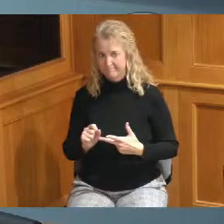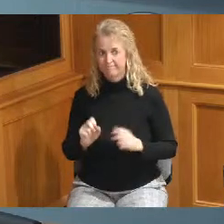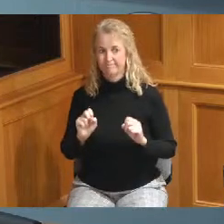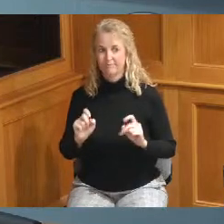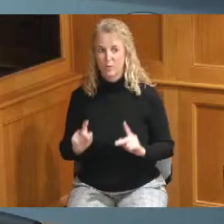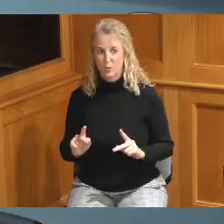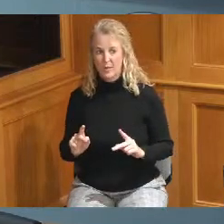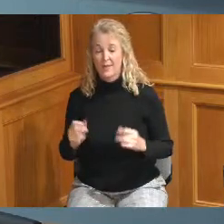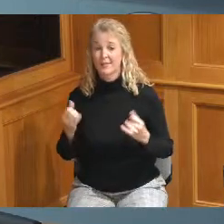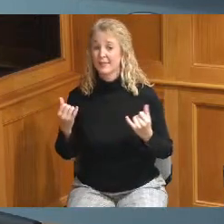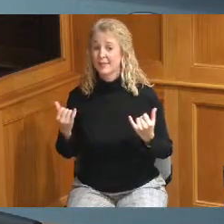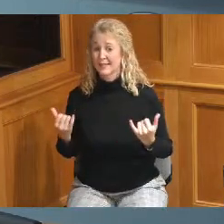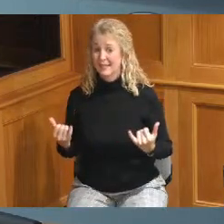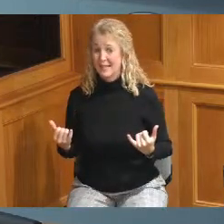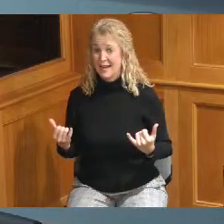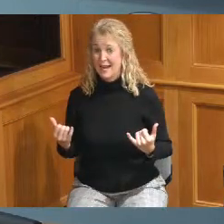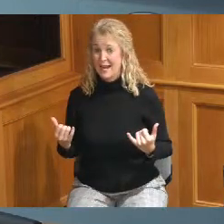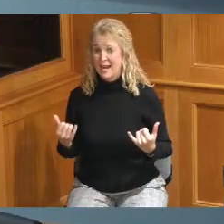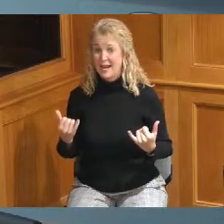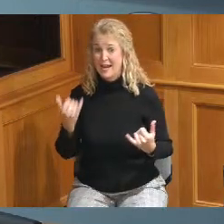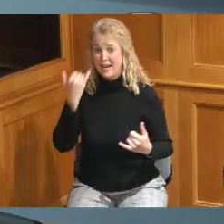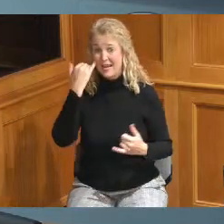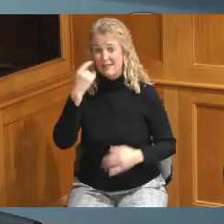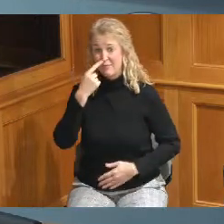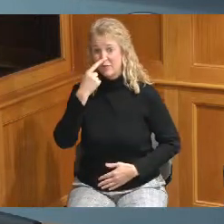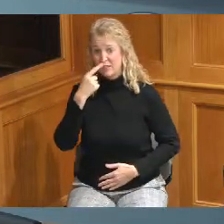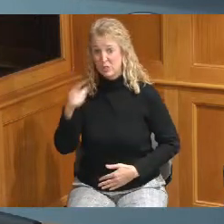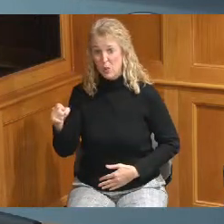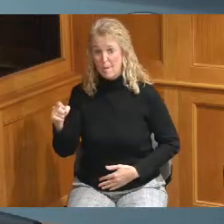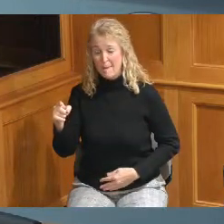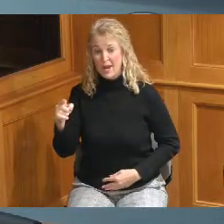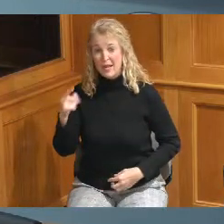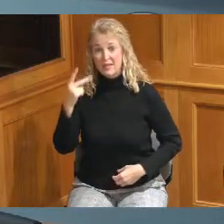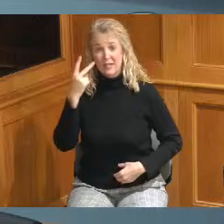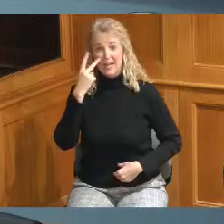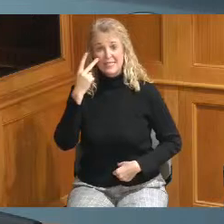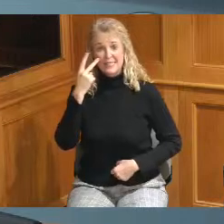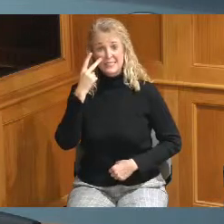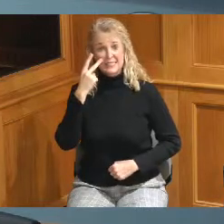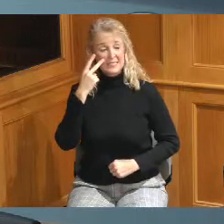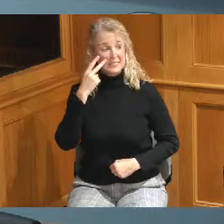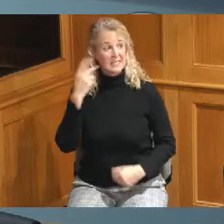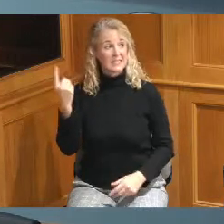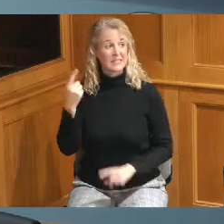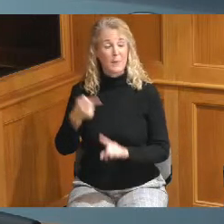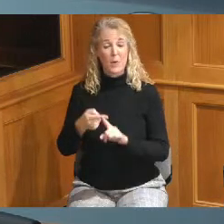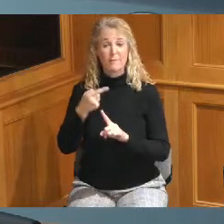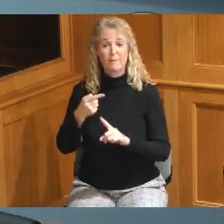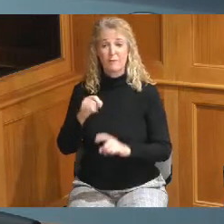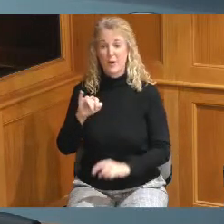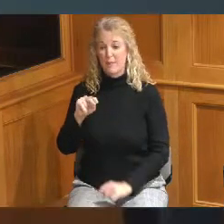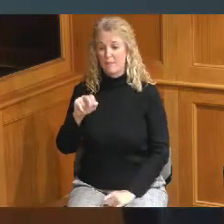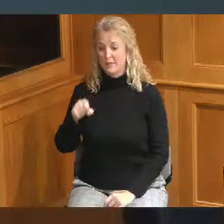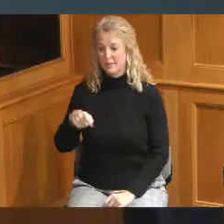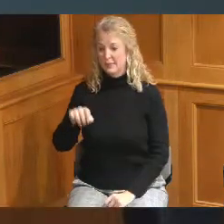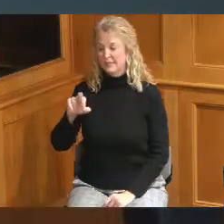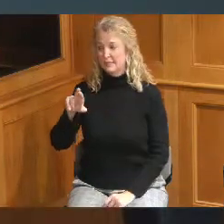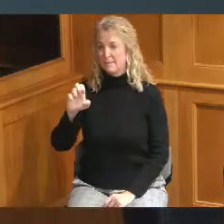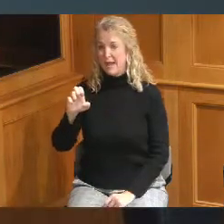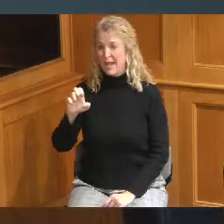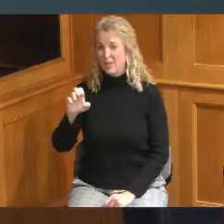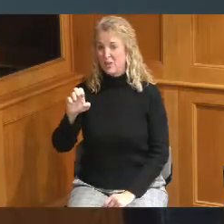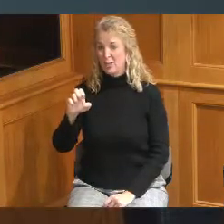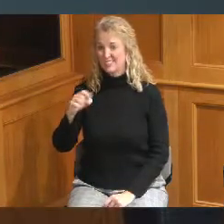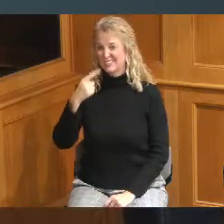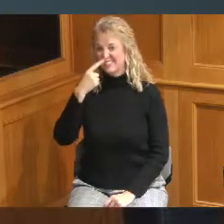Okay. Commissioners, if you don't mind, there's a guest here for Inspire. Commissioner Dumas's guest. If you don't